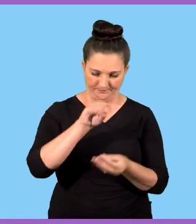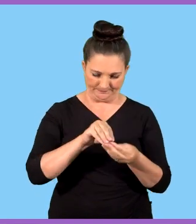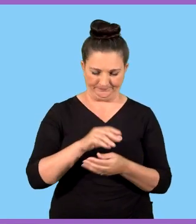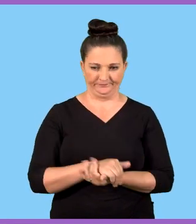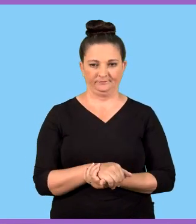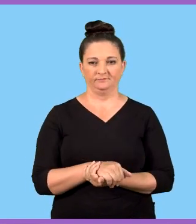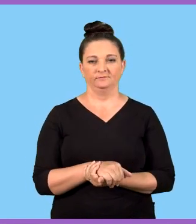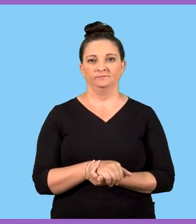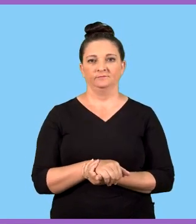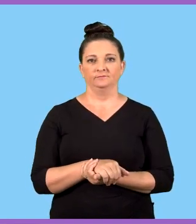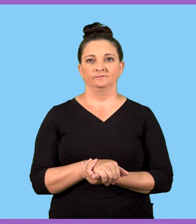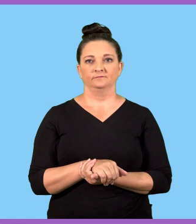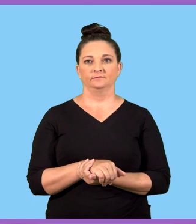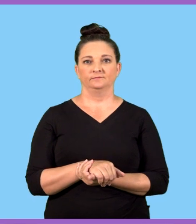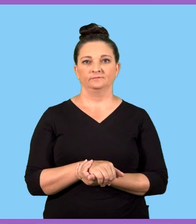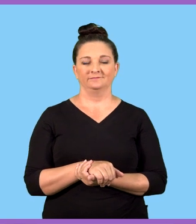total.